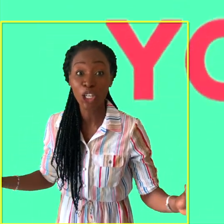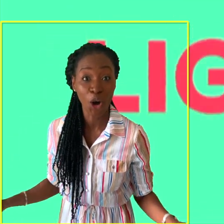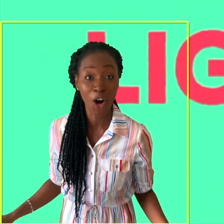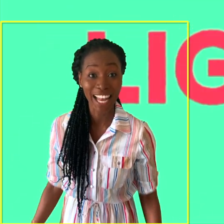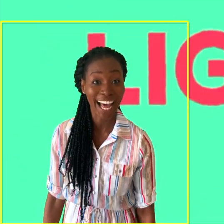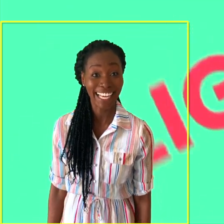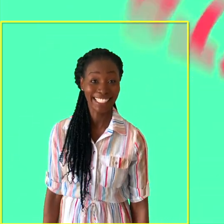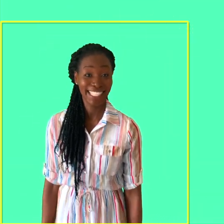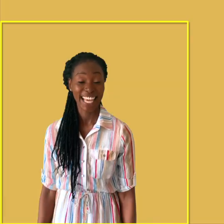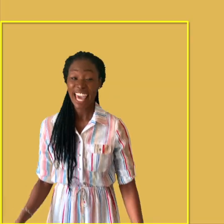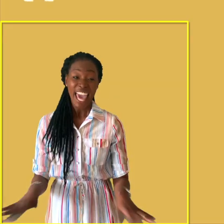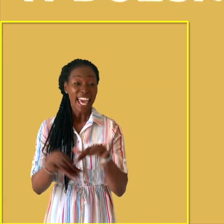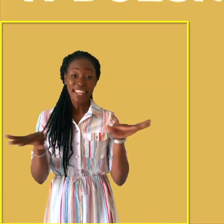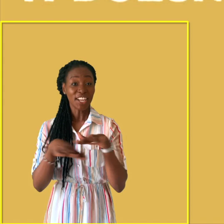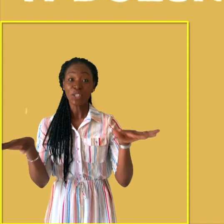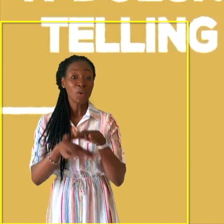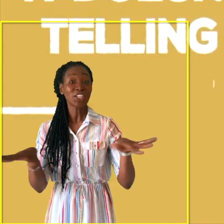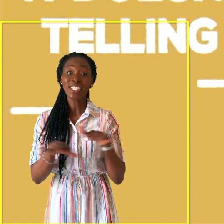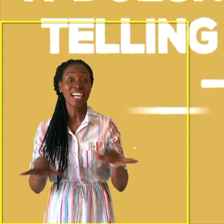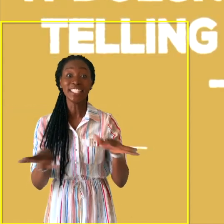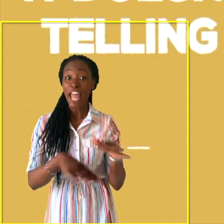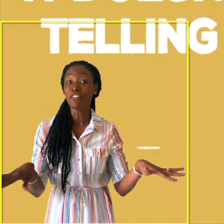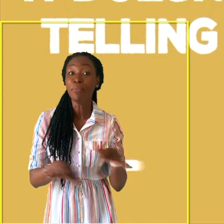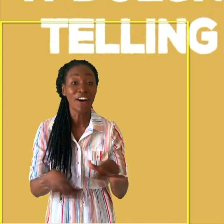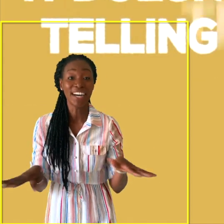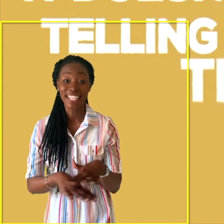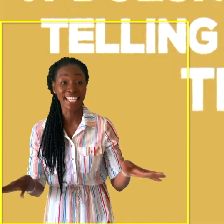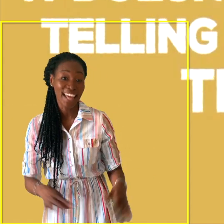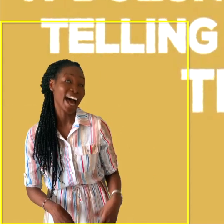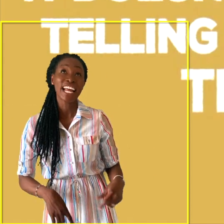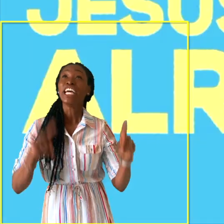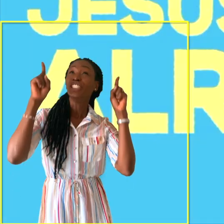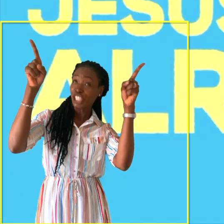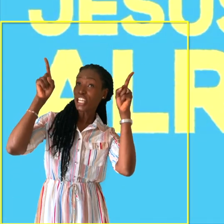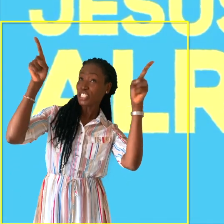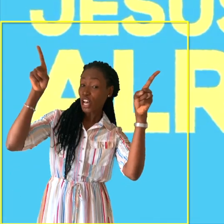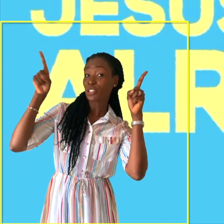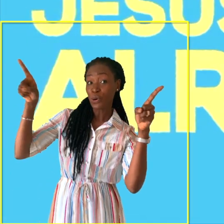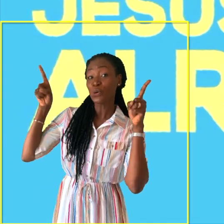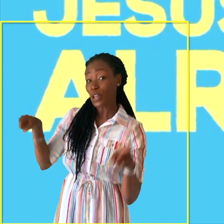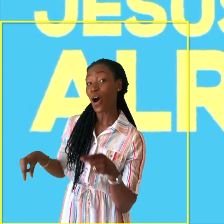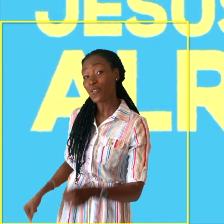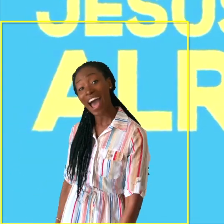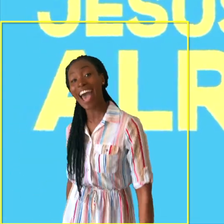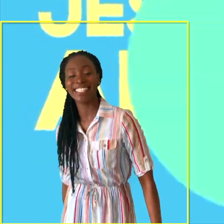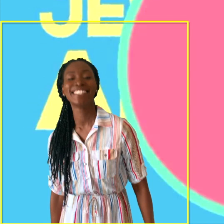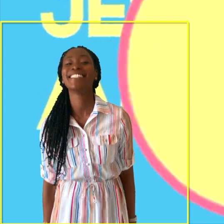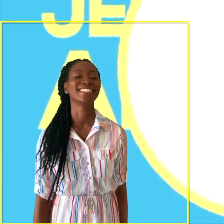all your light. It doesn't want you telling everybody that Jesus.